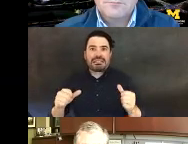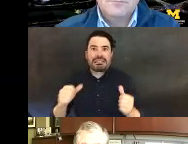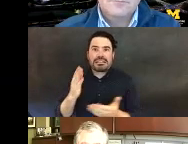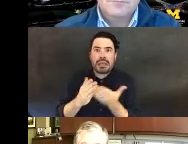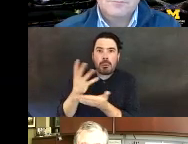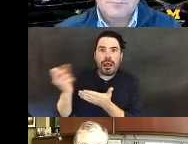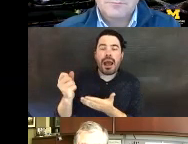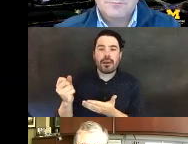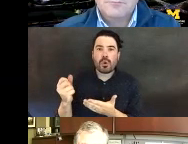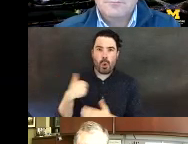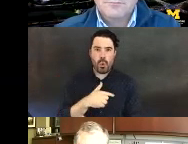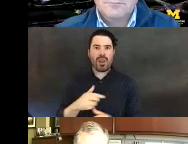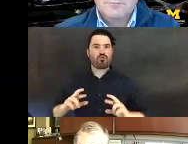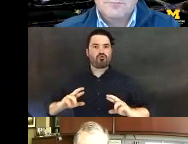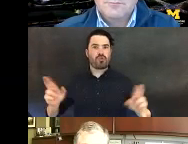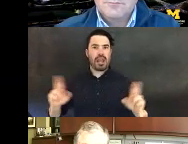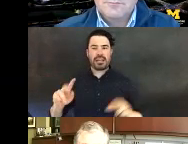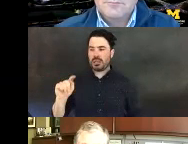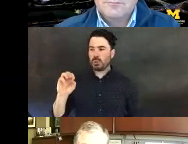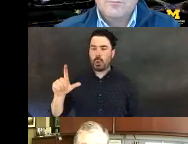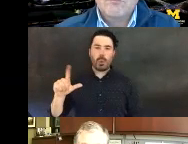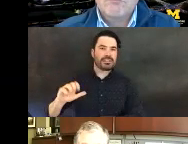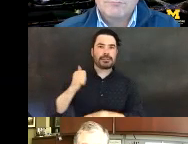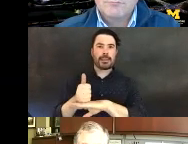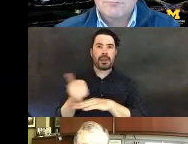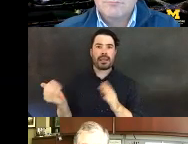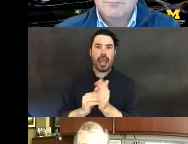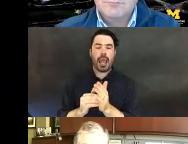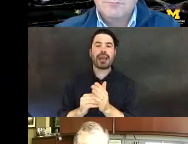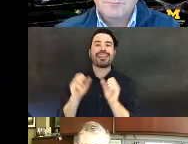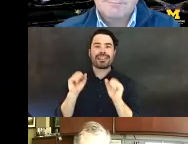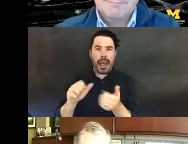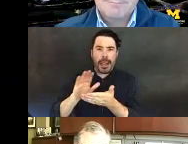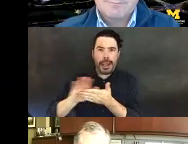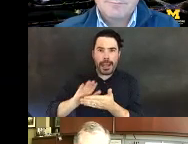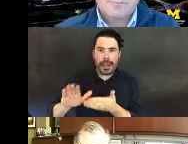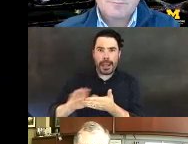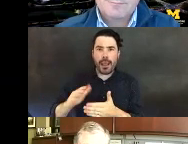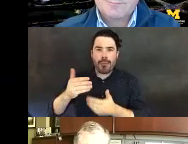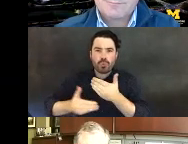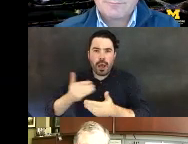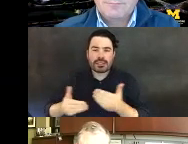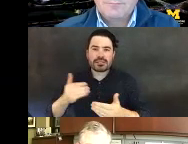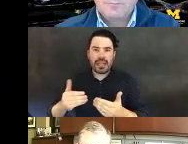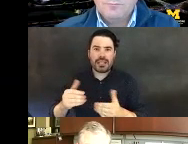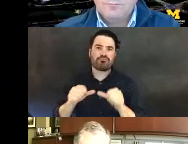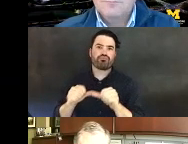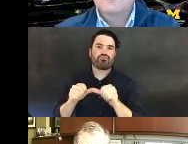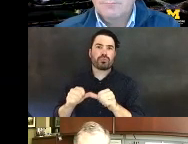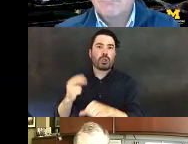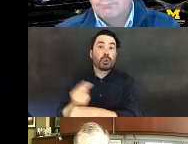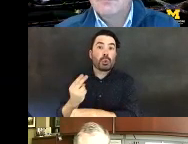those for the reprocessing and the extended use in order to drive higher levels of